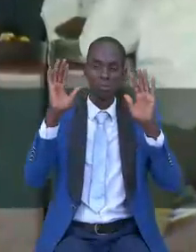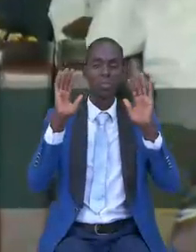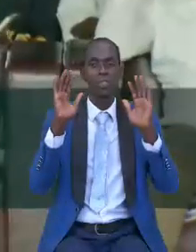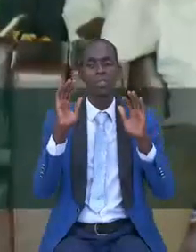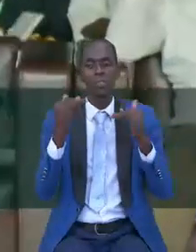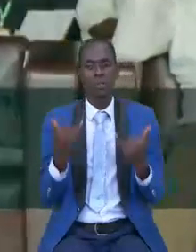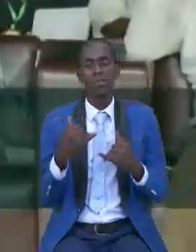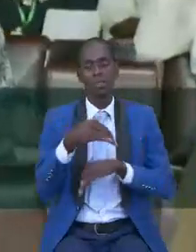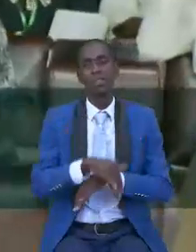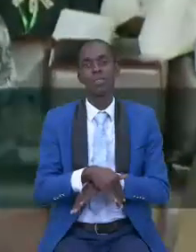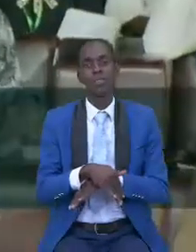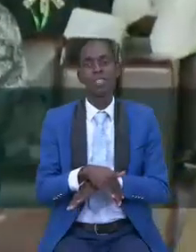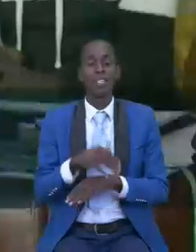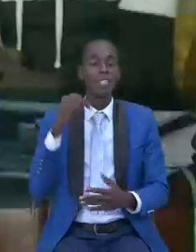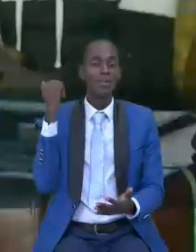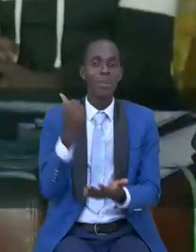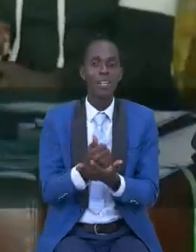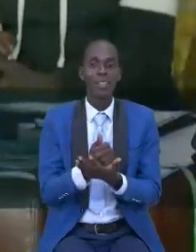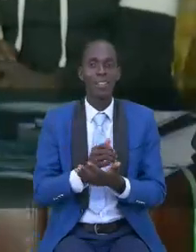tonight. Amen.